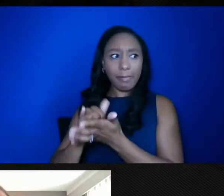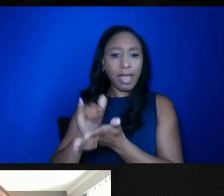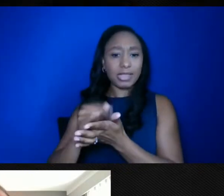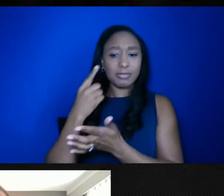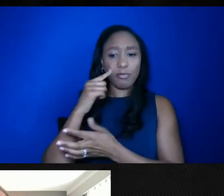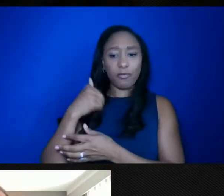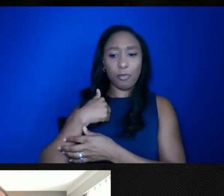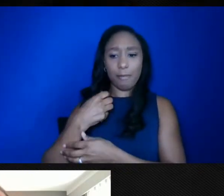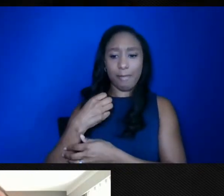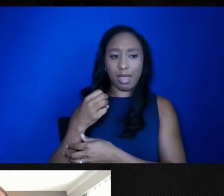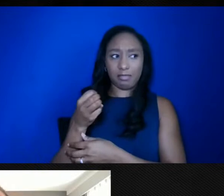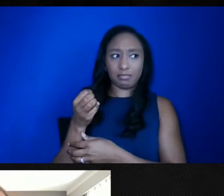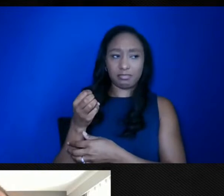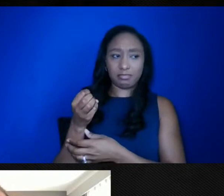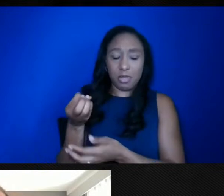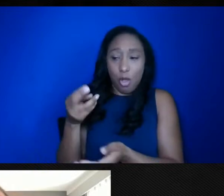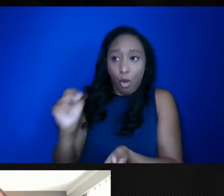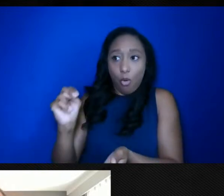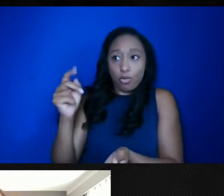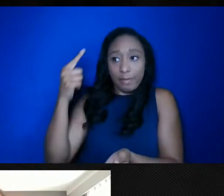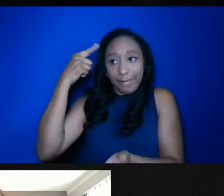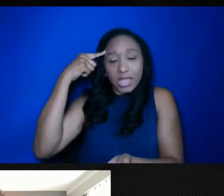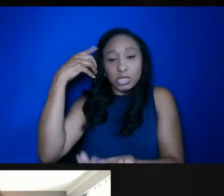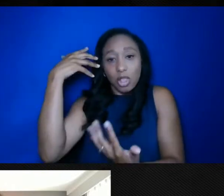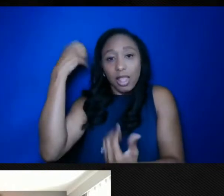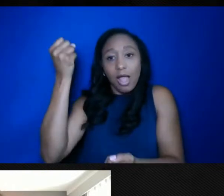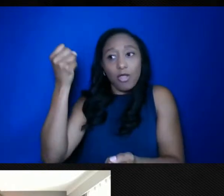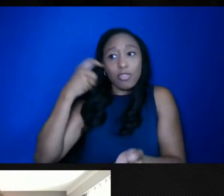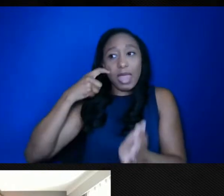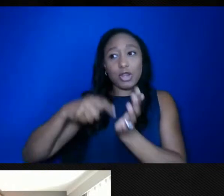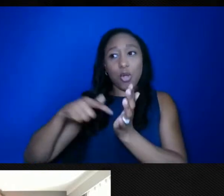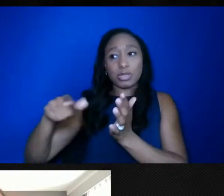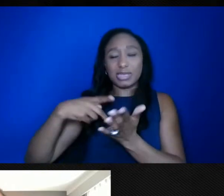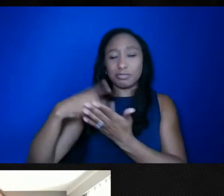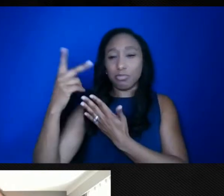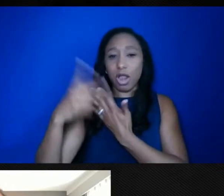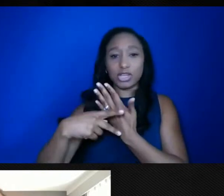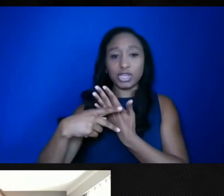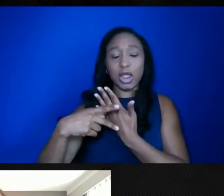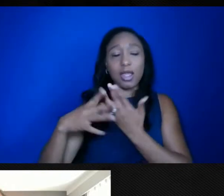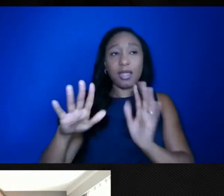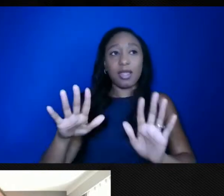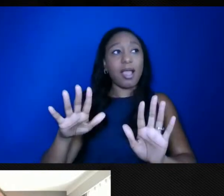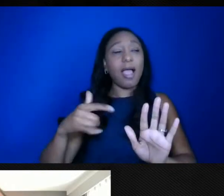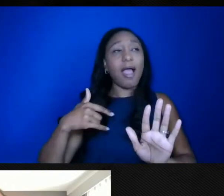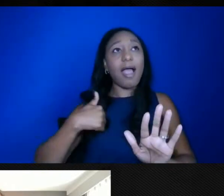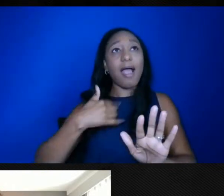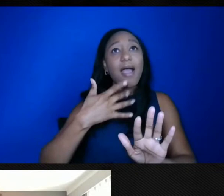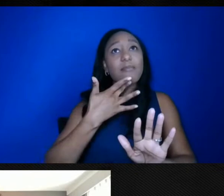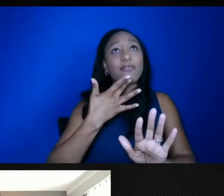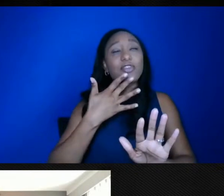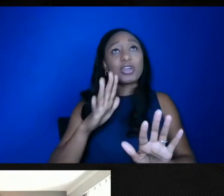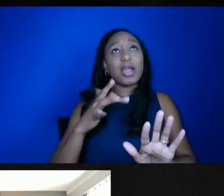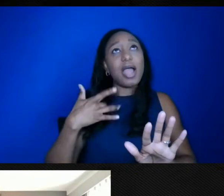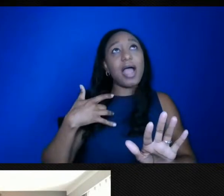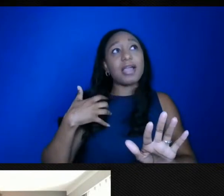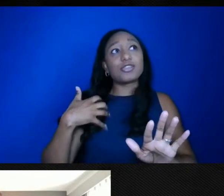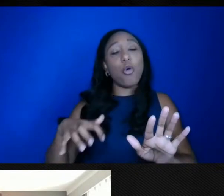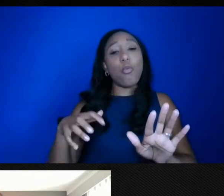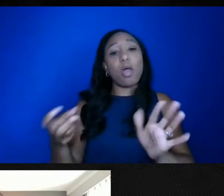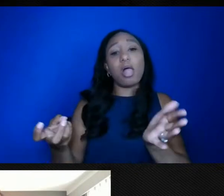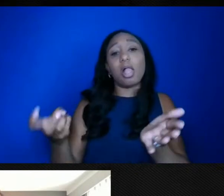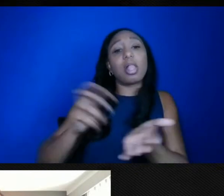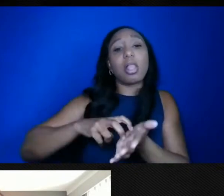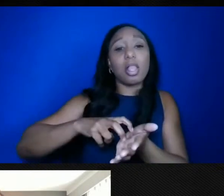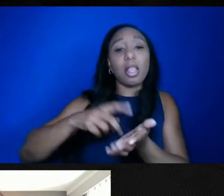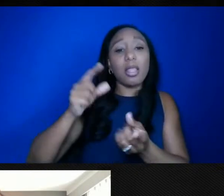health continuing that project became. I did not like getting up in the morning every day and going to live in Patty Cannon's head